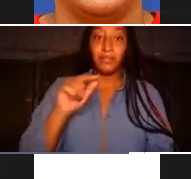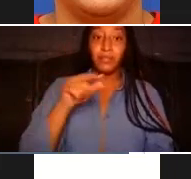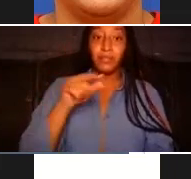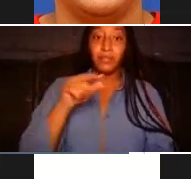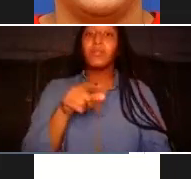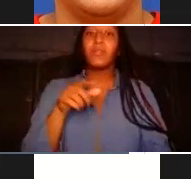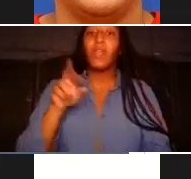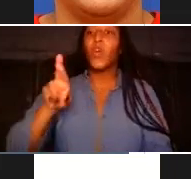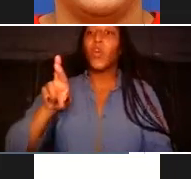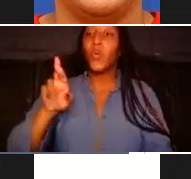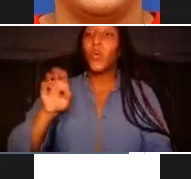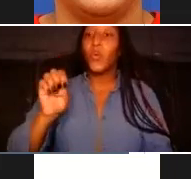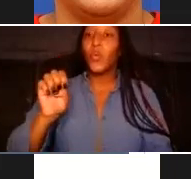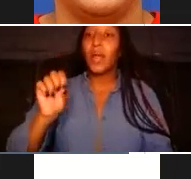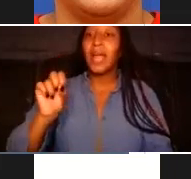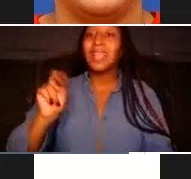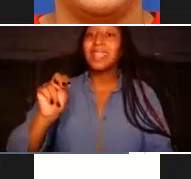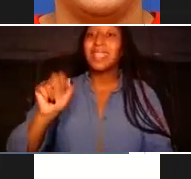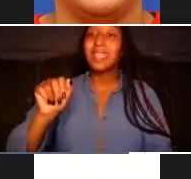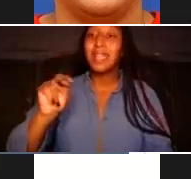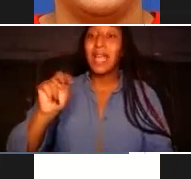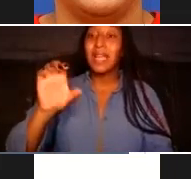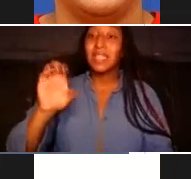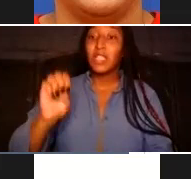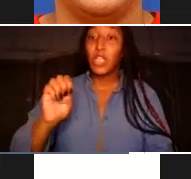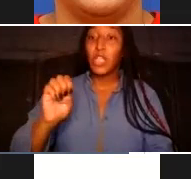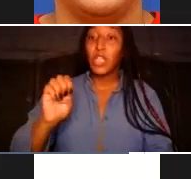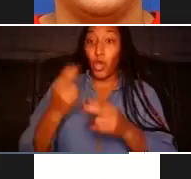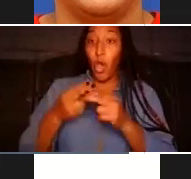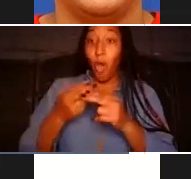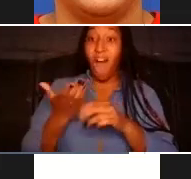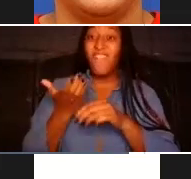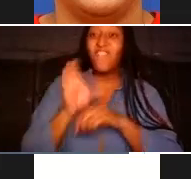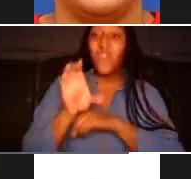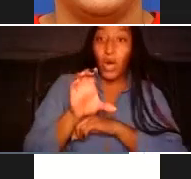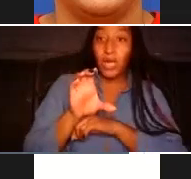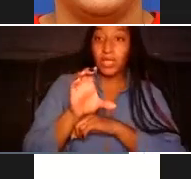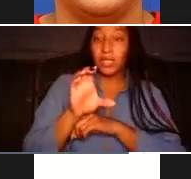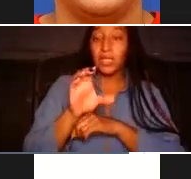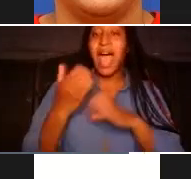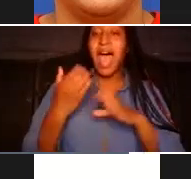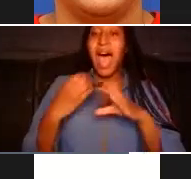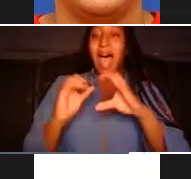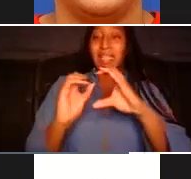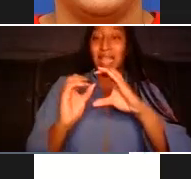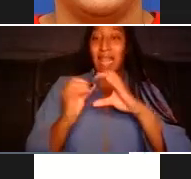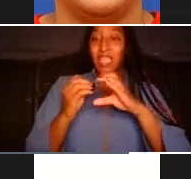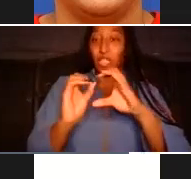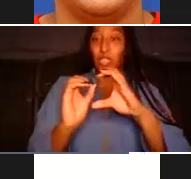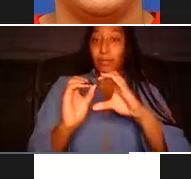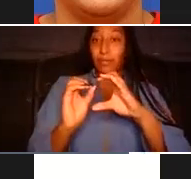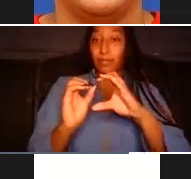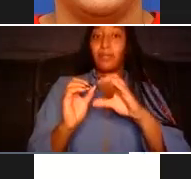oscillation. So one object is oscillating. Remember, when an object